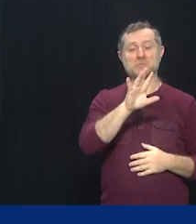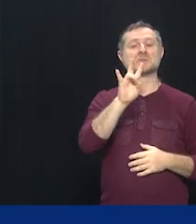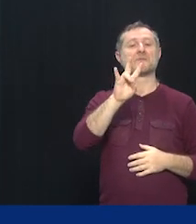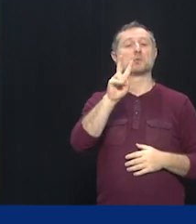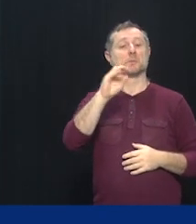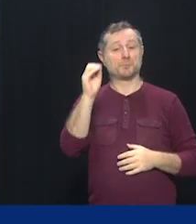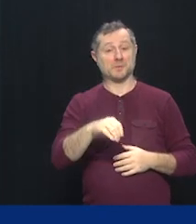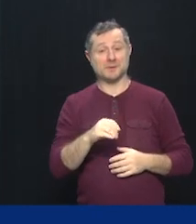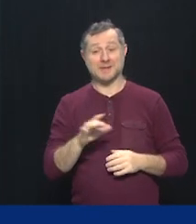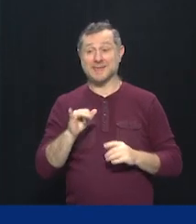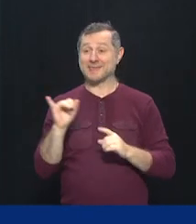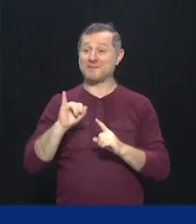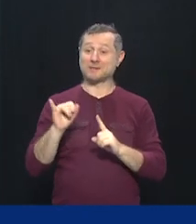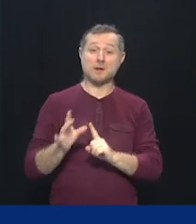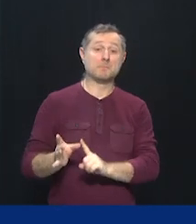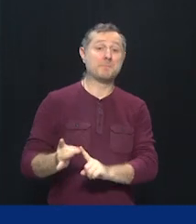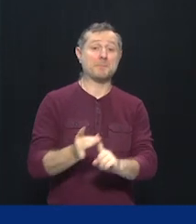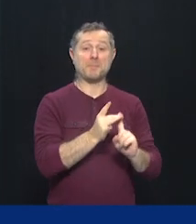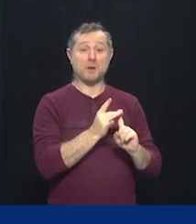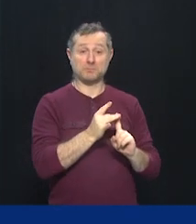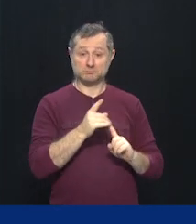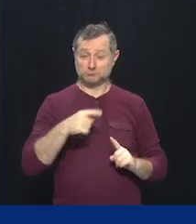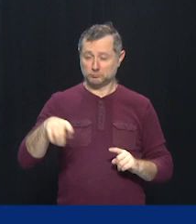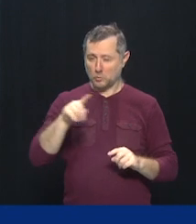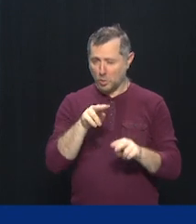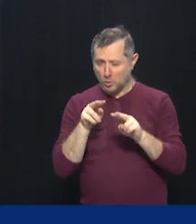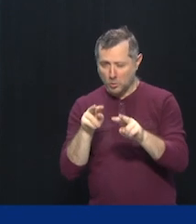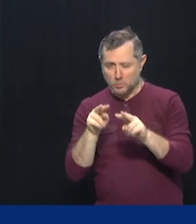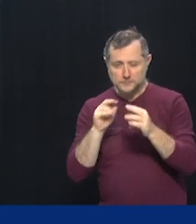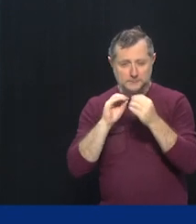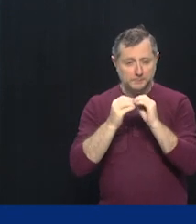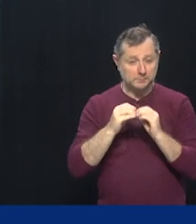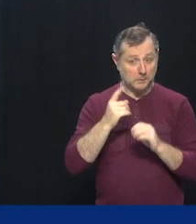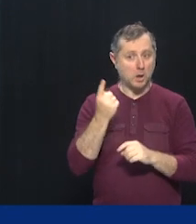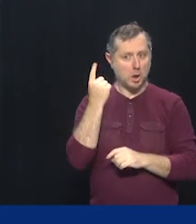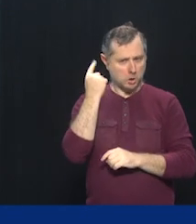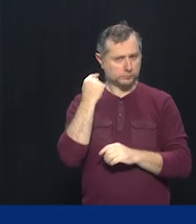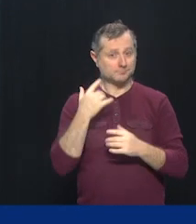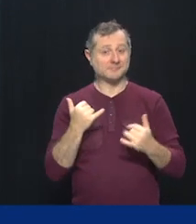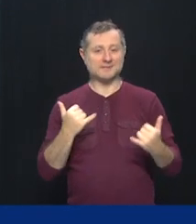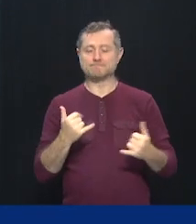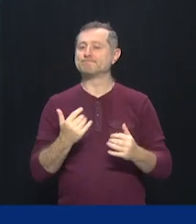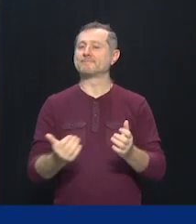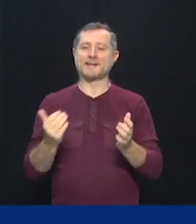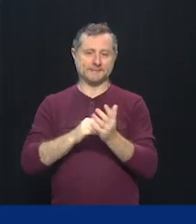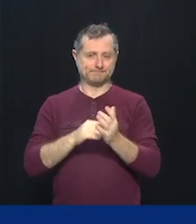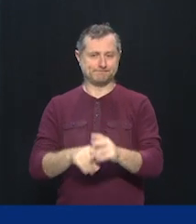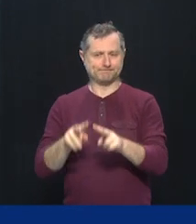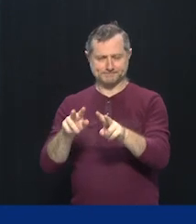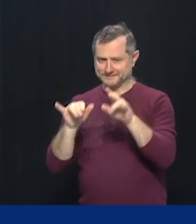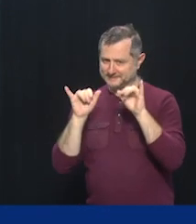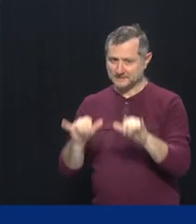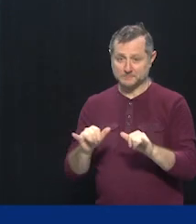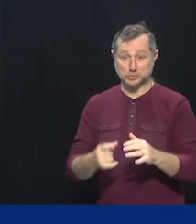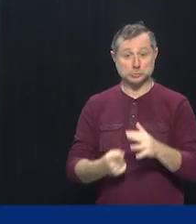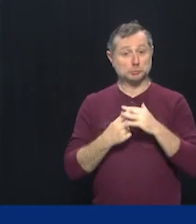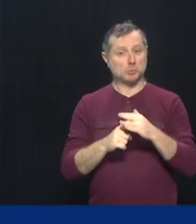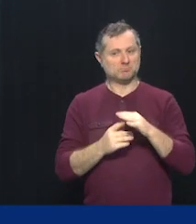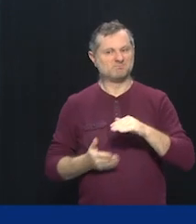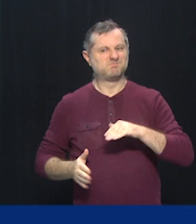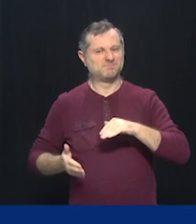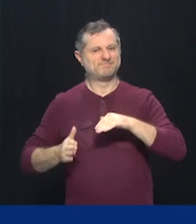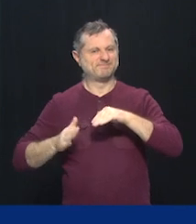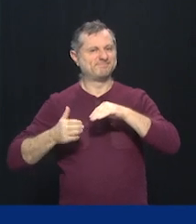rate, you're all watching the numbers. We watch them like a hawk. We did all last year. We're doing it again. They're starting to creep up. The New York State